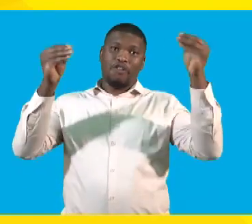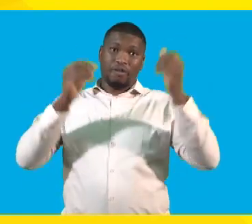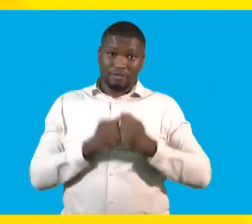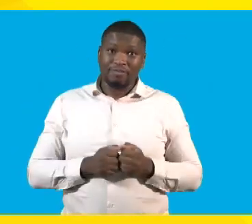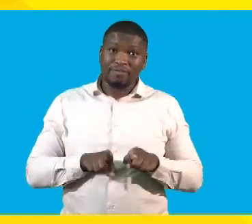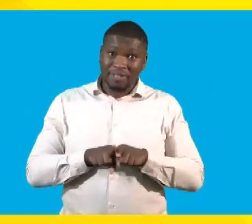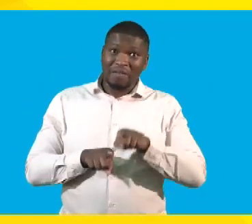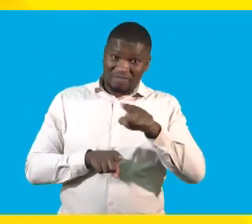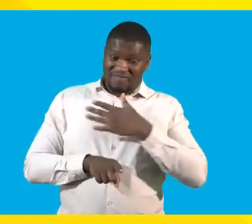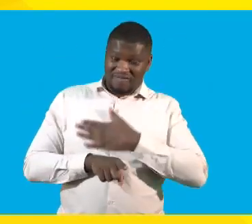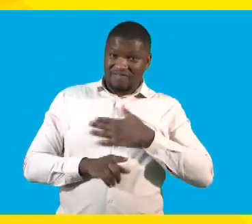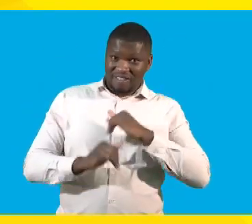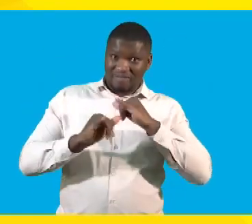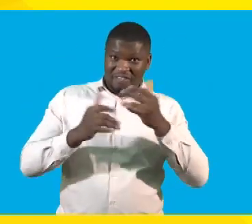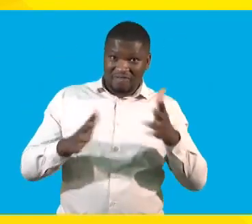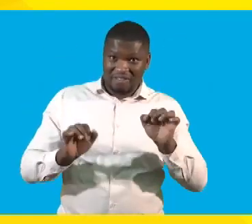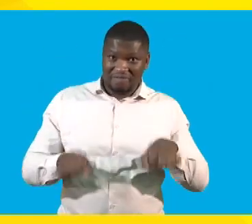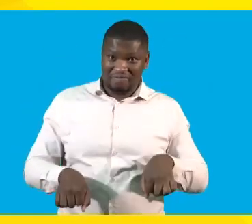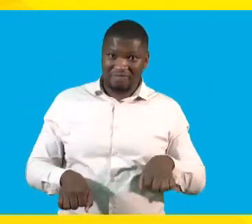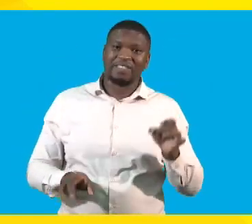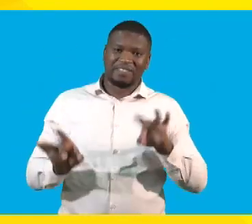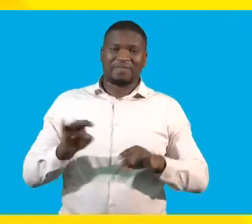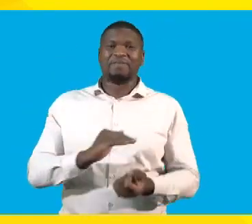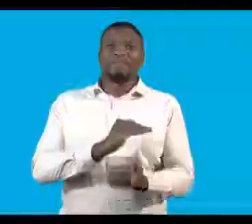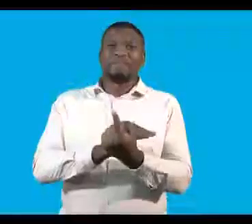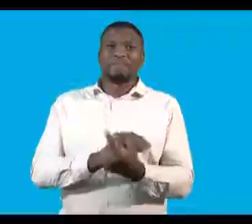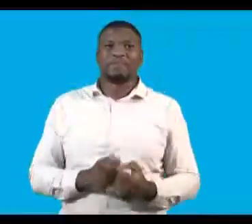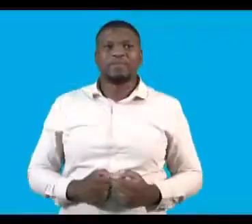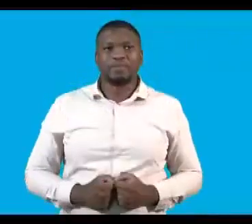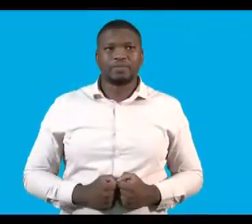and I'm sure that we've all felt that way sometime.